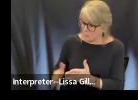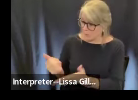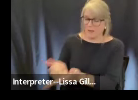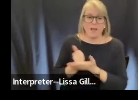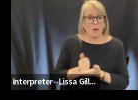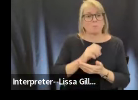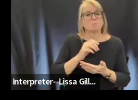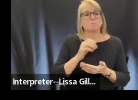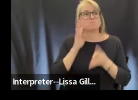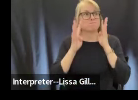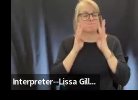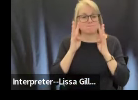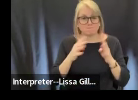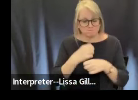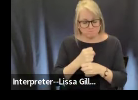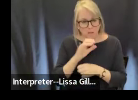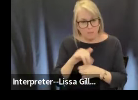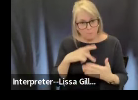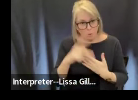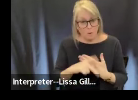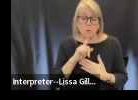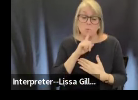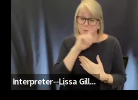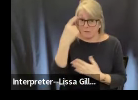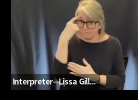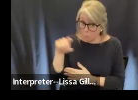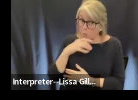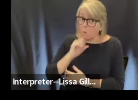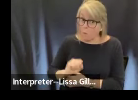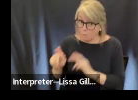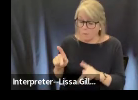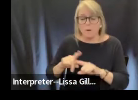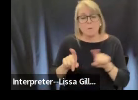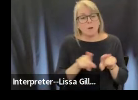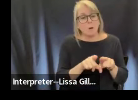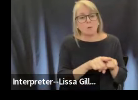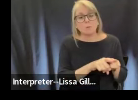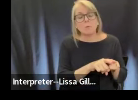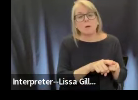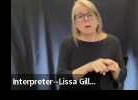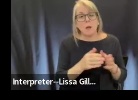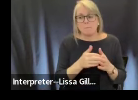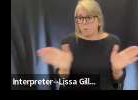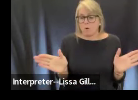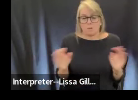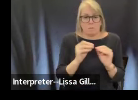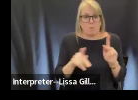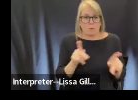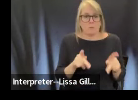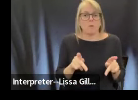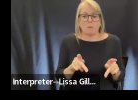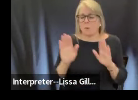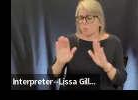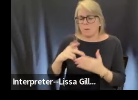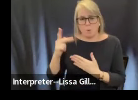technically geared toward our older individuals, but I've made some adjustments to kind of broaden it out. But it's a great program, and it's going